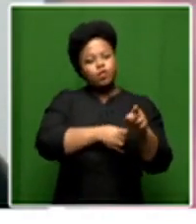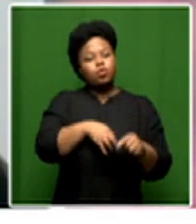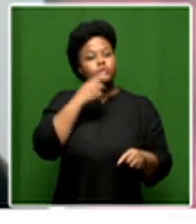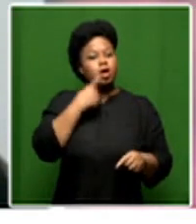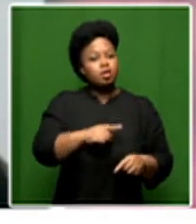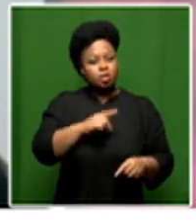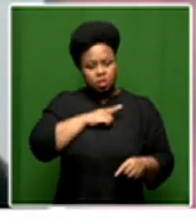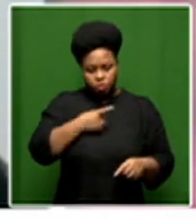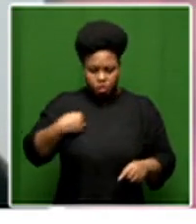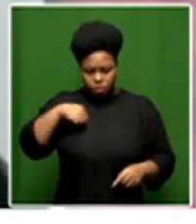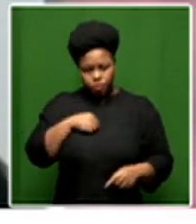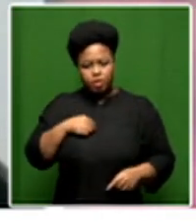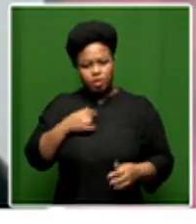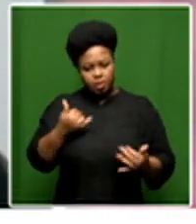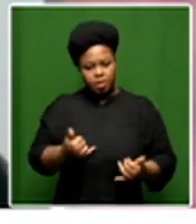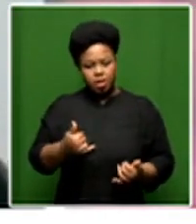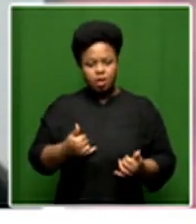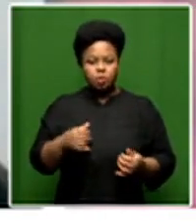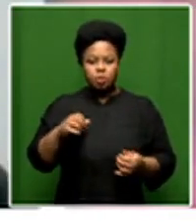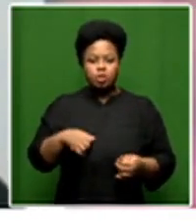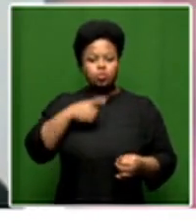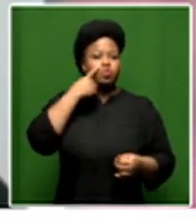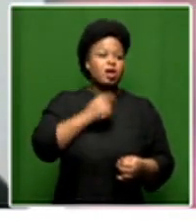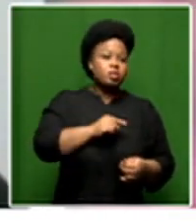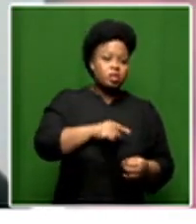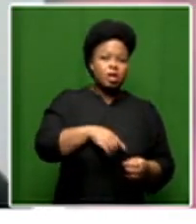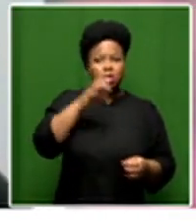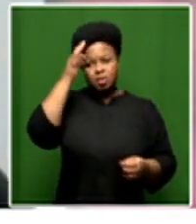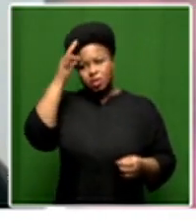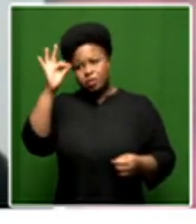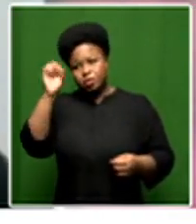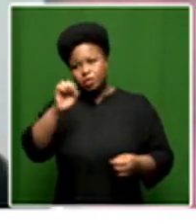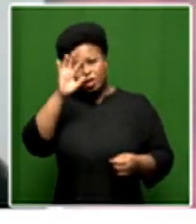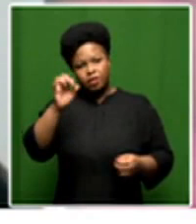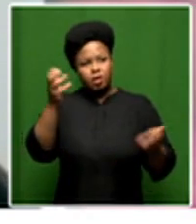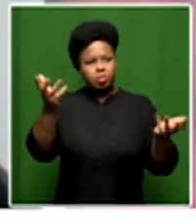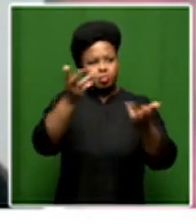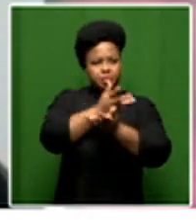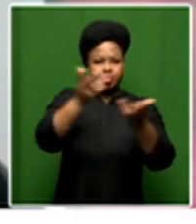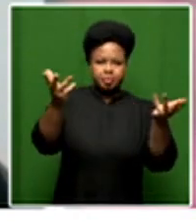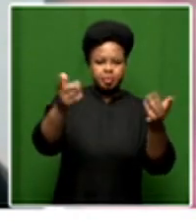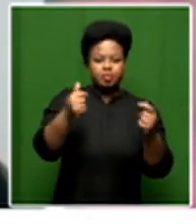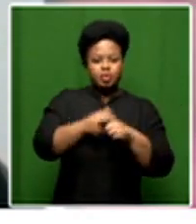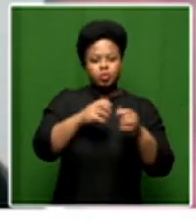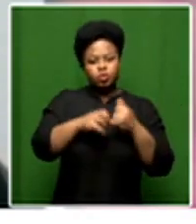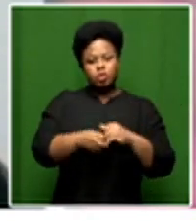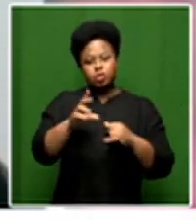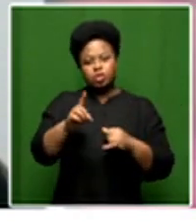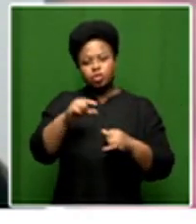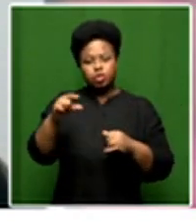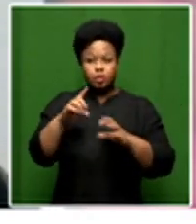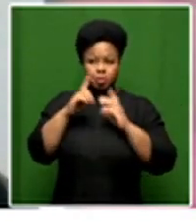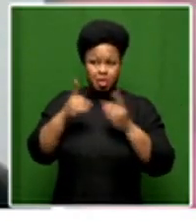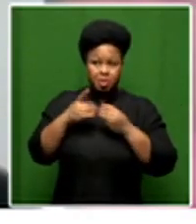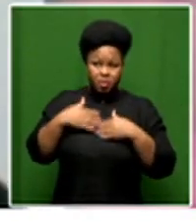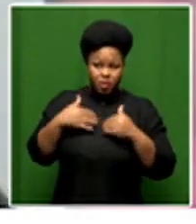taking upon ourselves to link the Russian government with our government. I've been trying to locate the Director General of the Department of